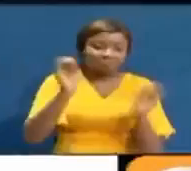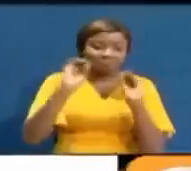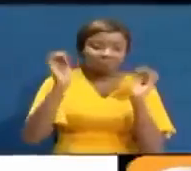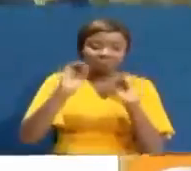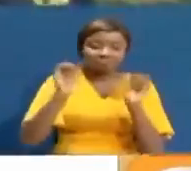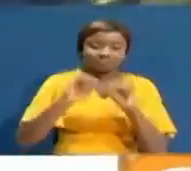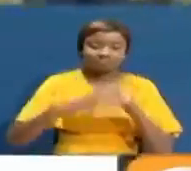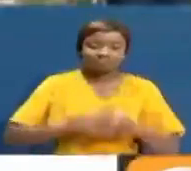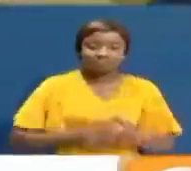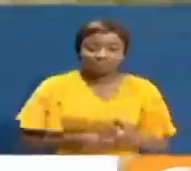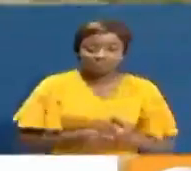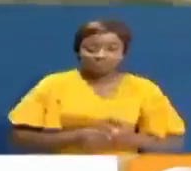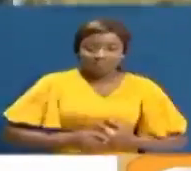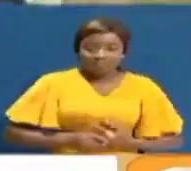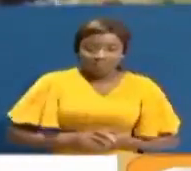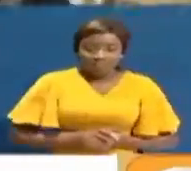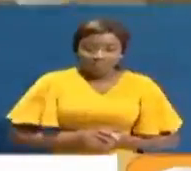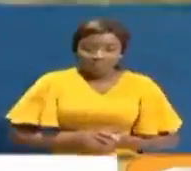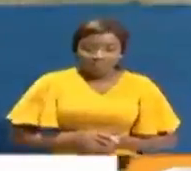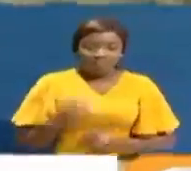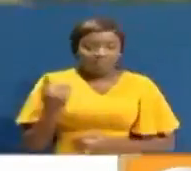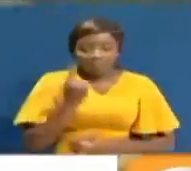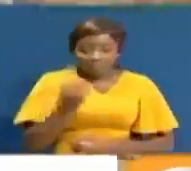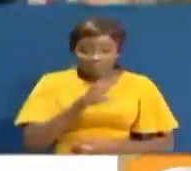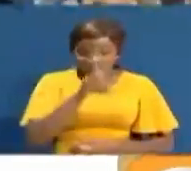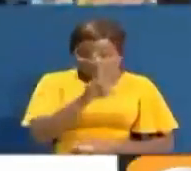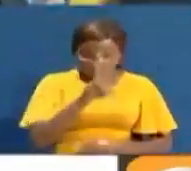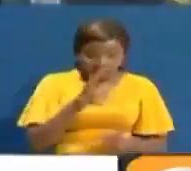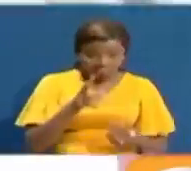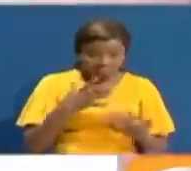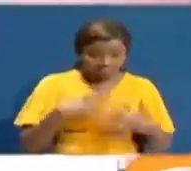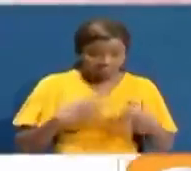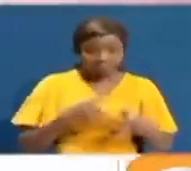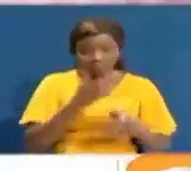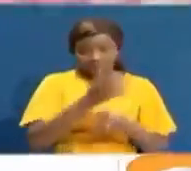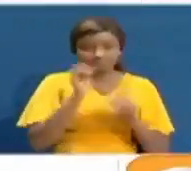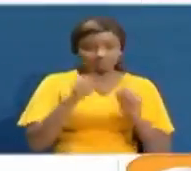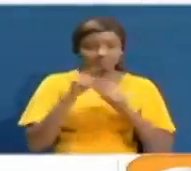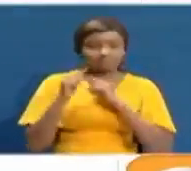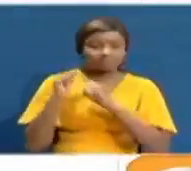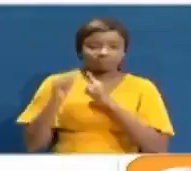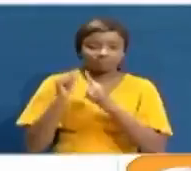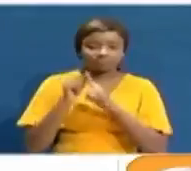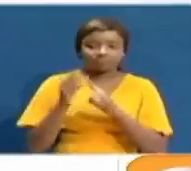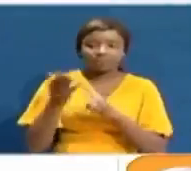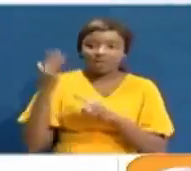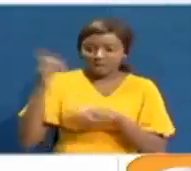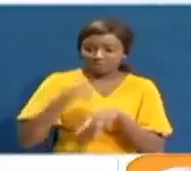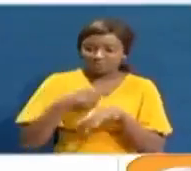travel. And only Kibet and two other locals can paraglide.